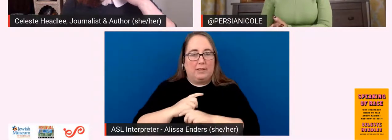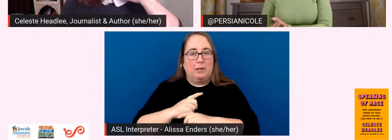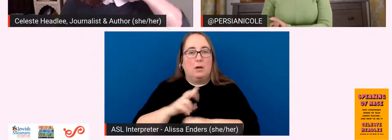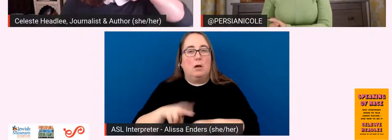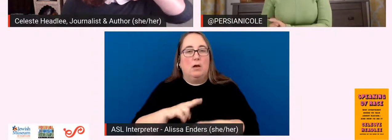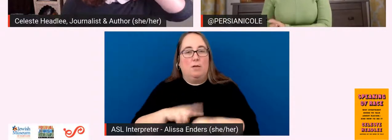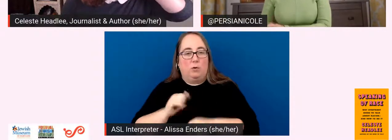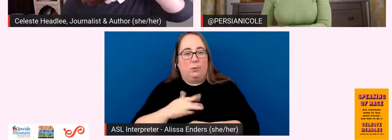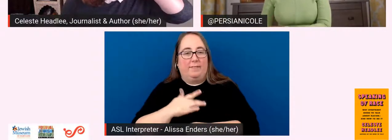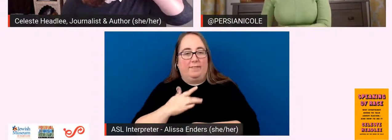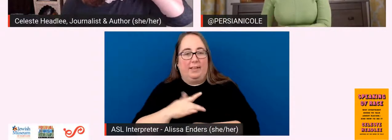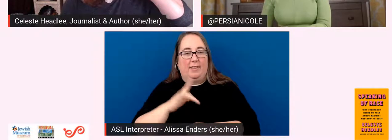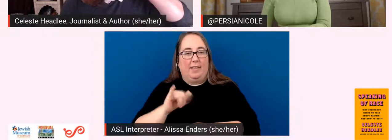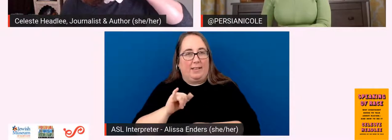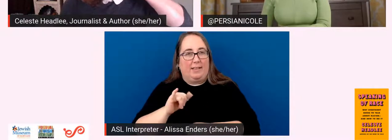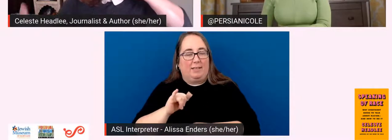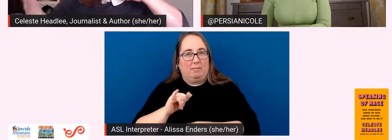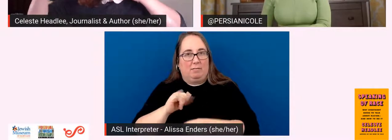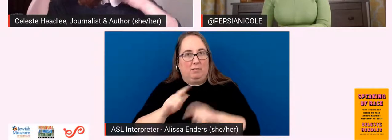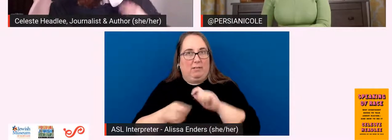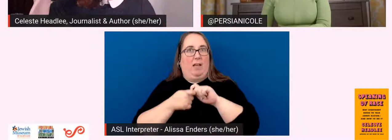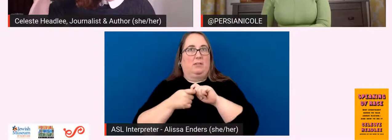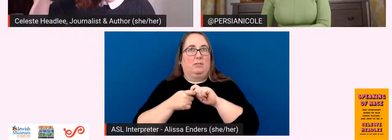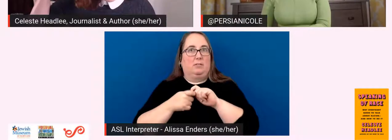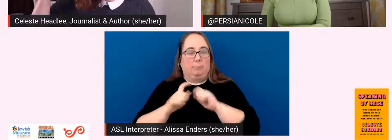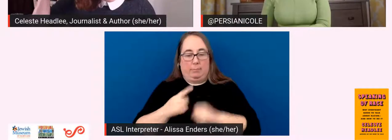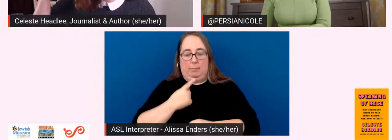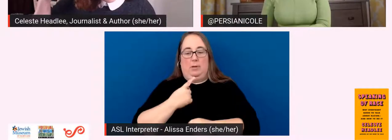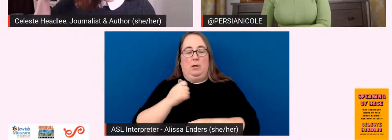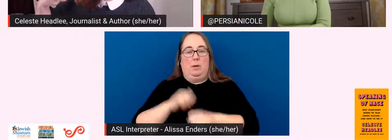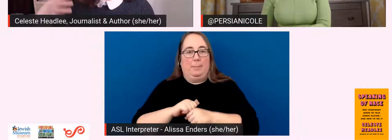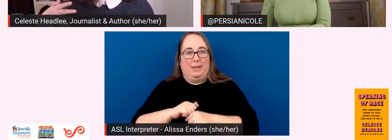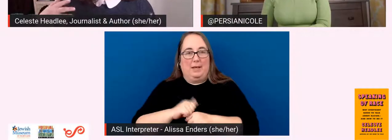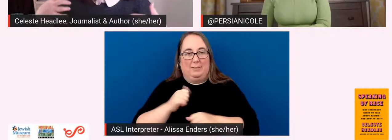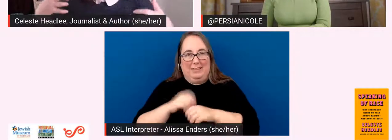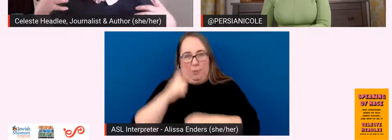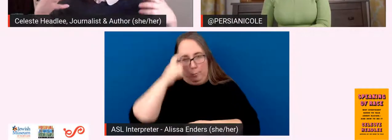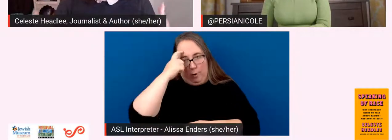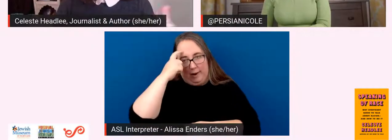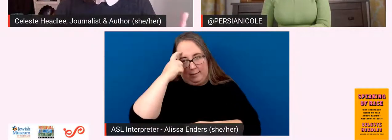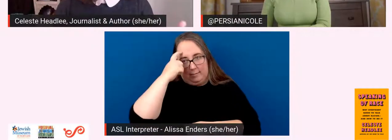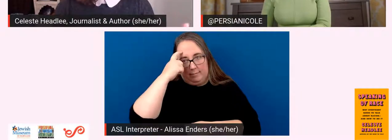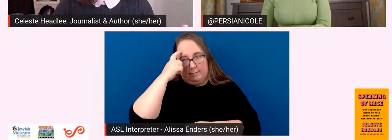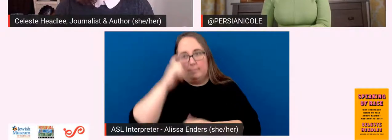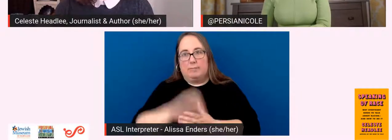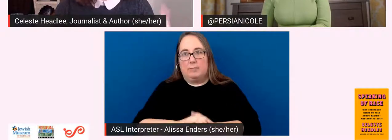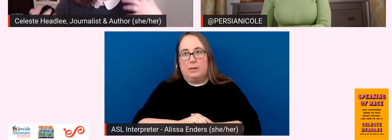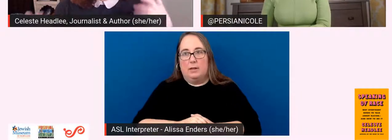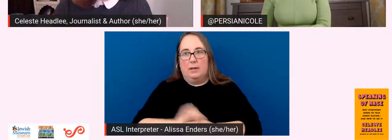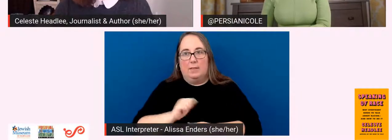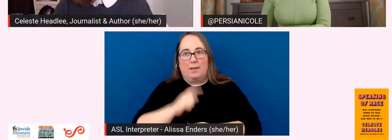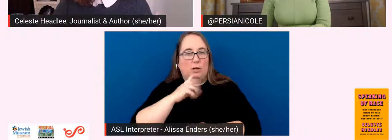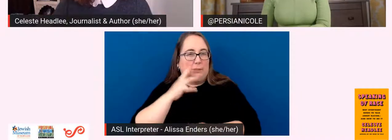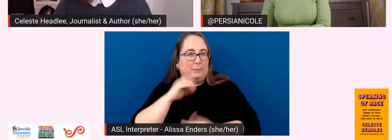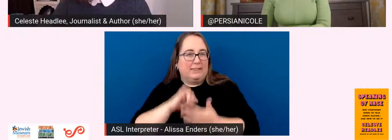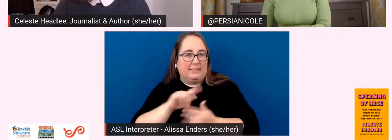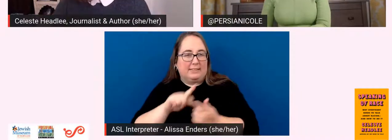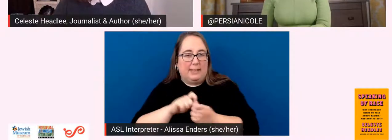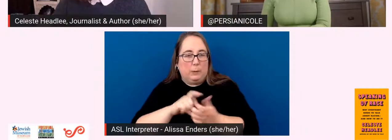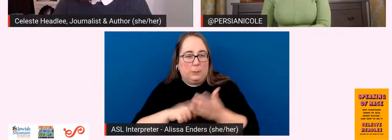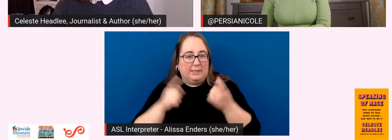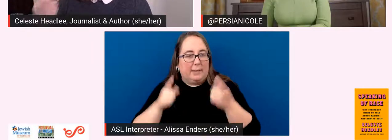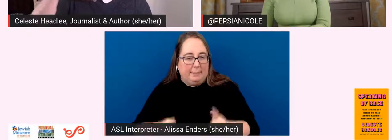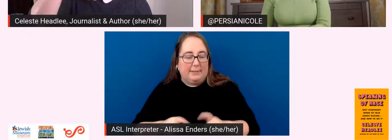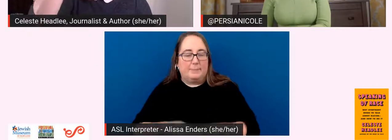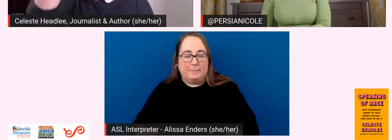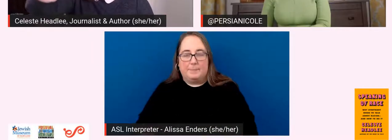course they will feel like they're being attacked, because down in their amygdala, in their brains, they are being attacked. That's exactly what's happening to